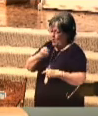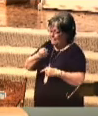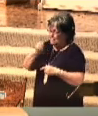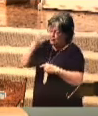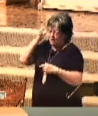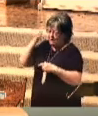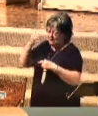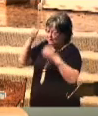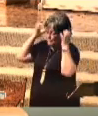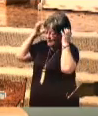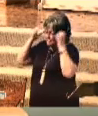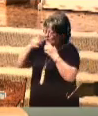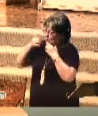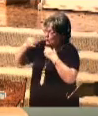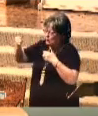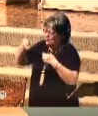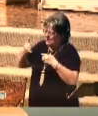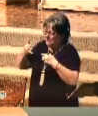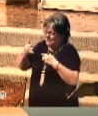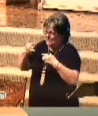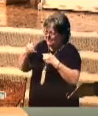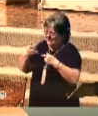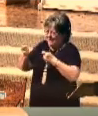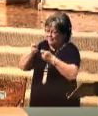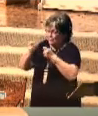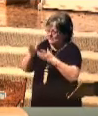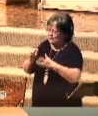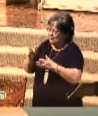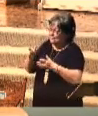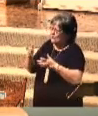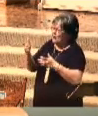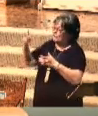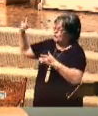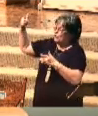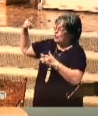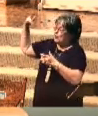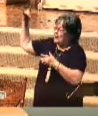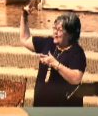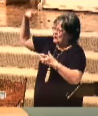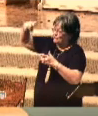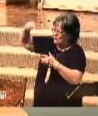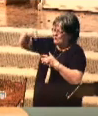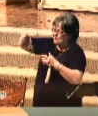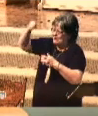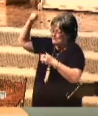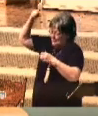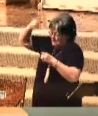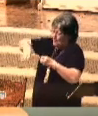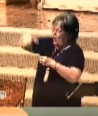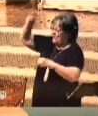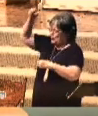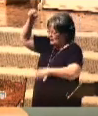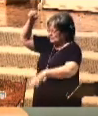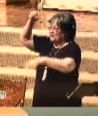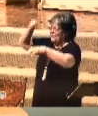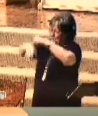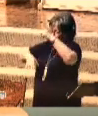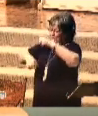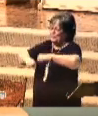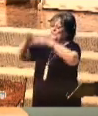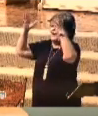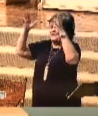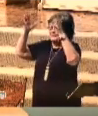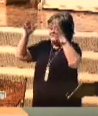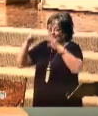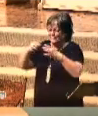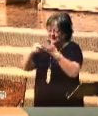called headquarters, and he called in for an airstrike. They sent in bombers, and they blew up the